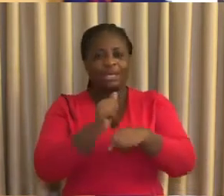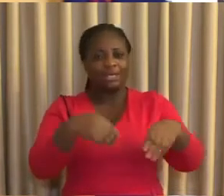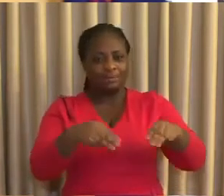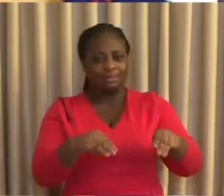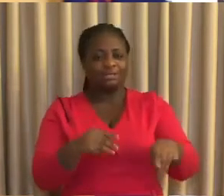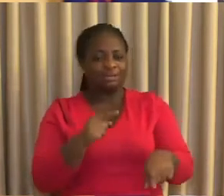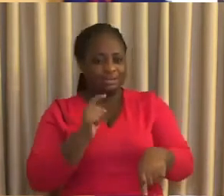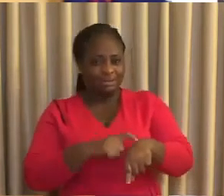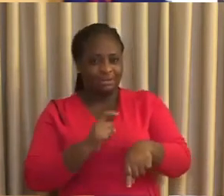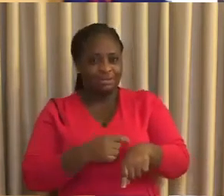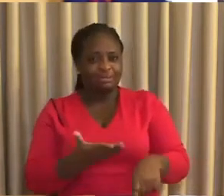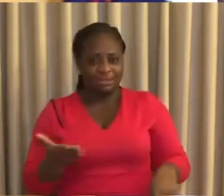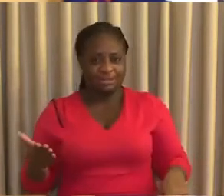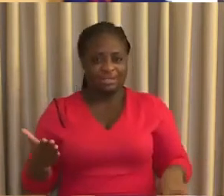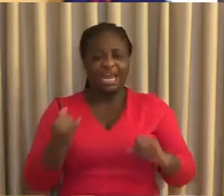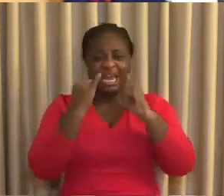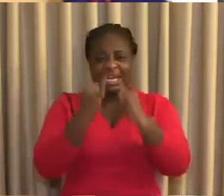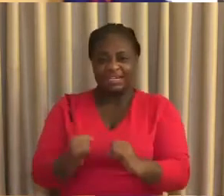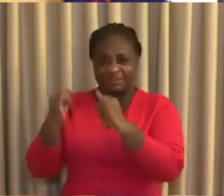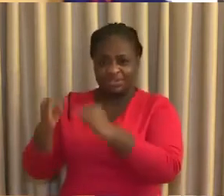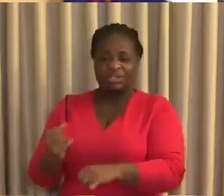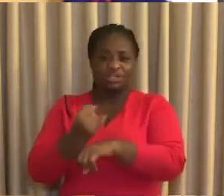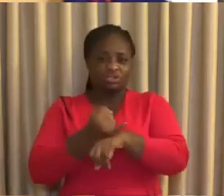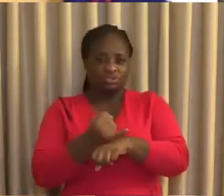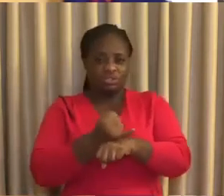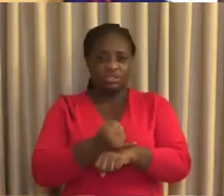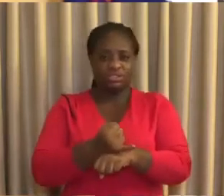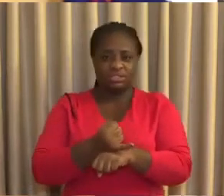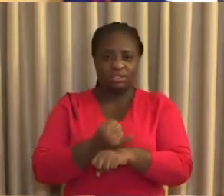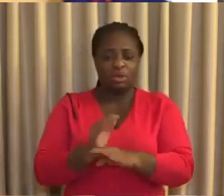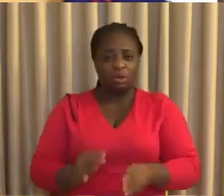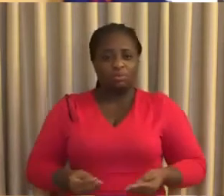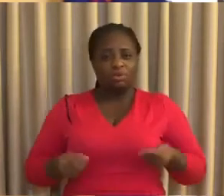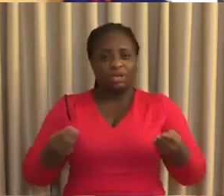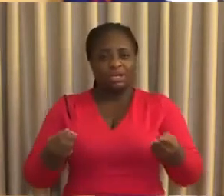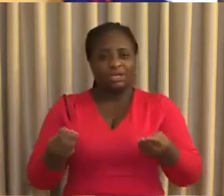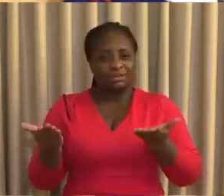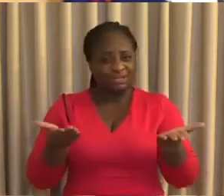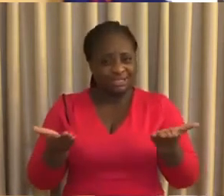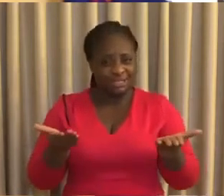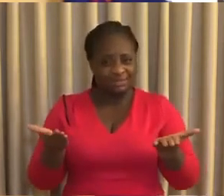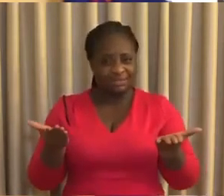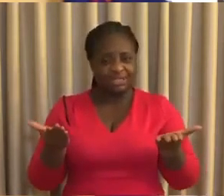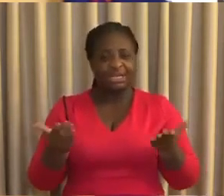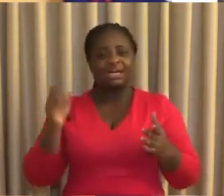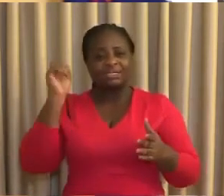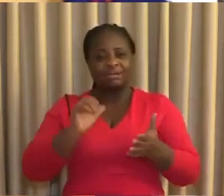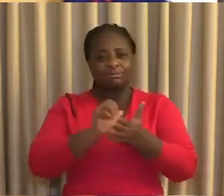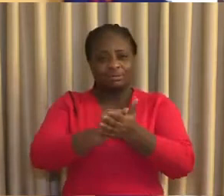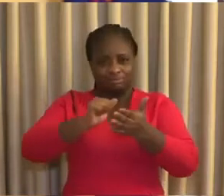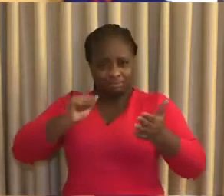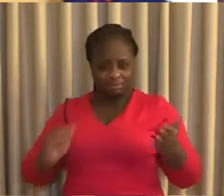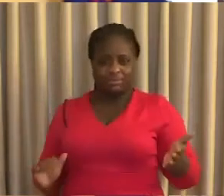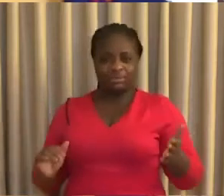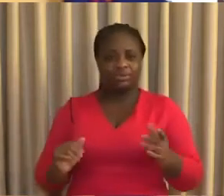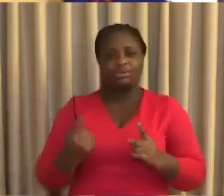Individuals and institutions providing the following services shall be exempted from the restrictions: members